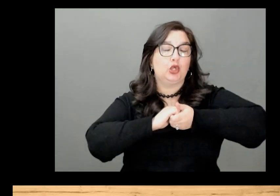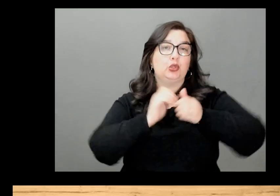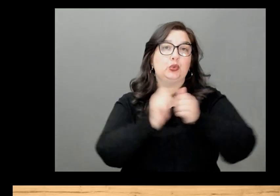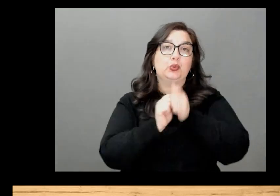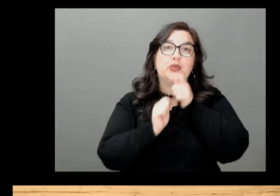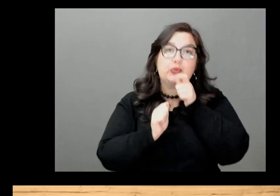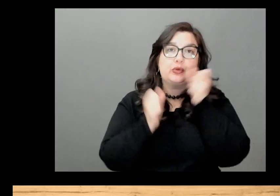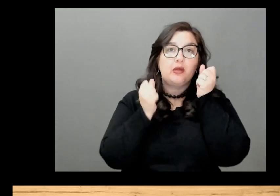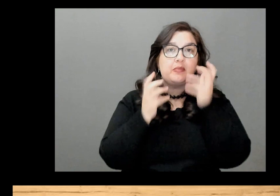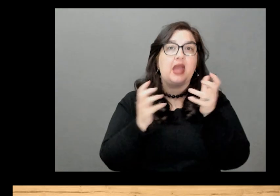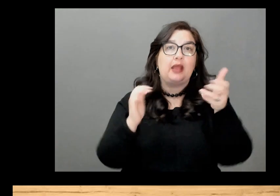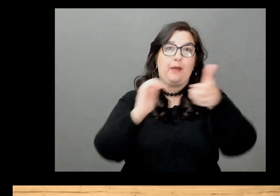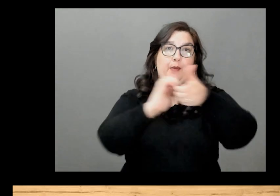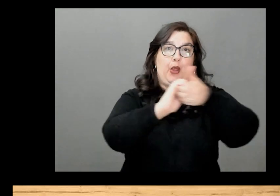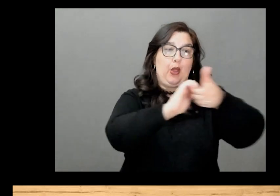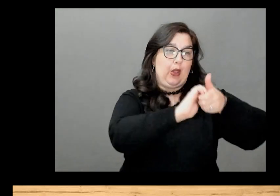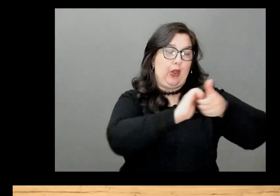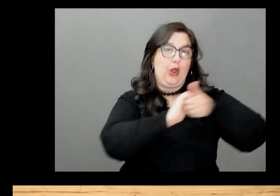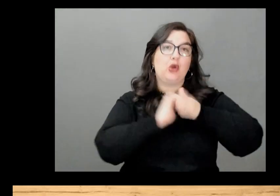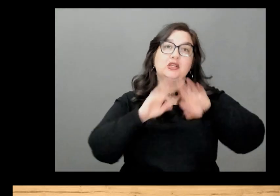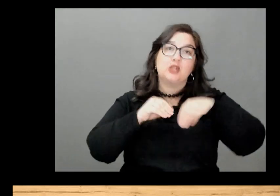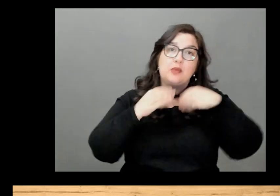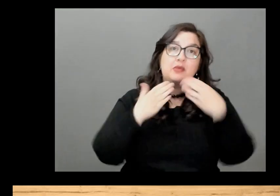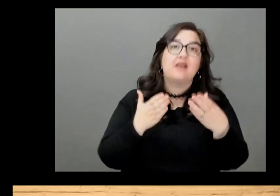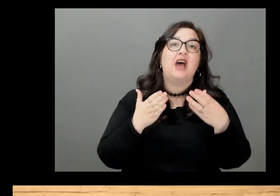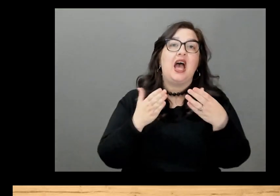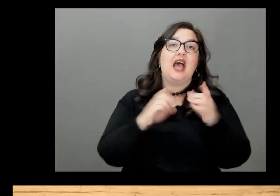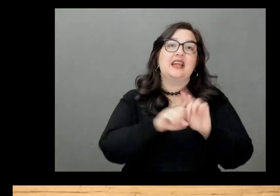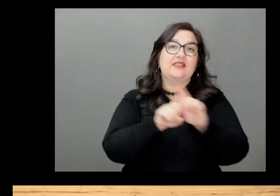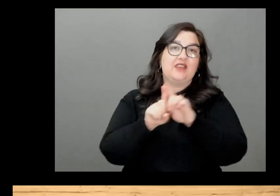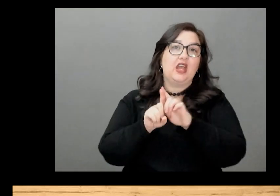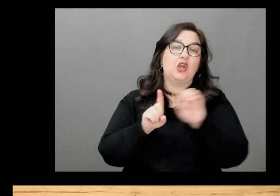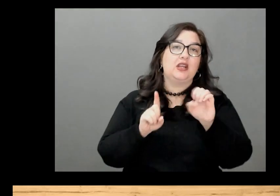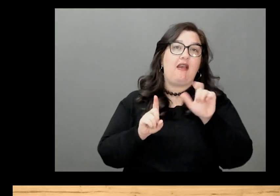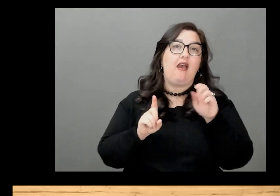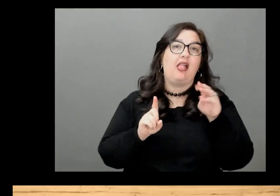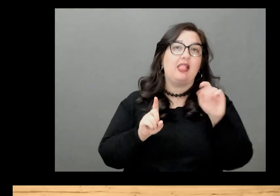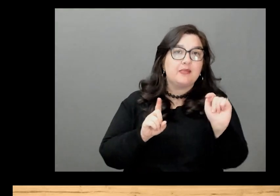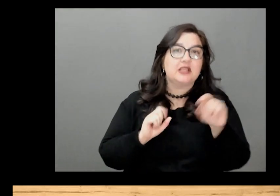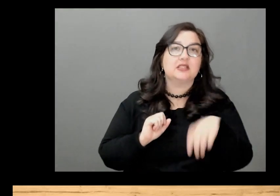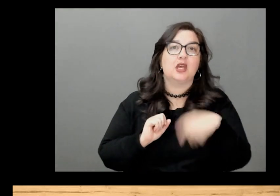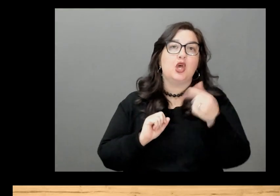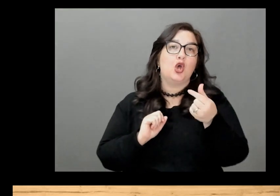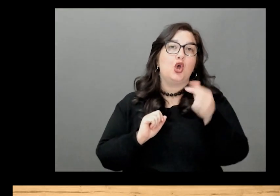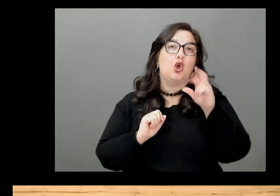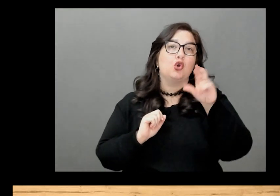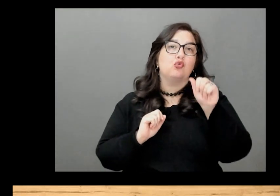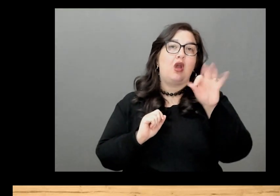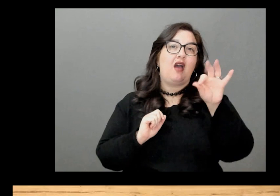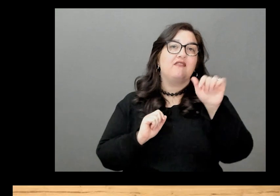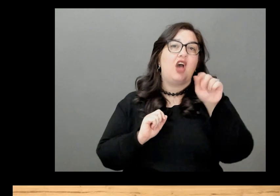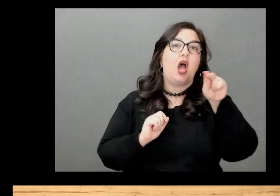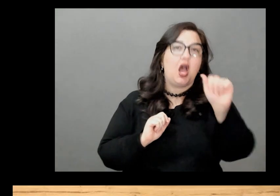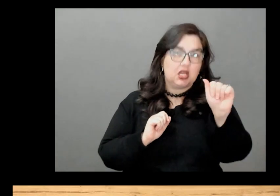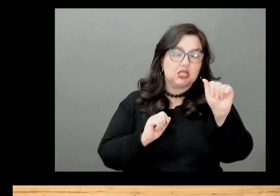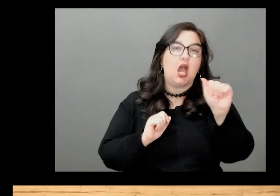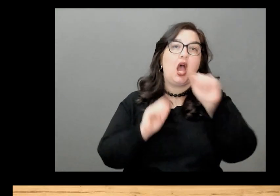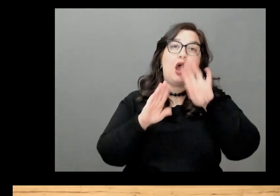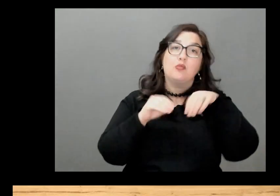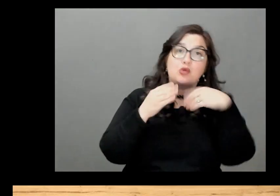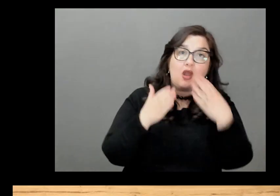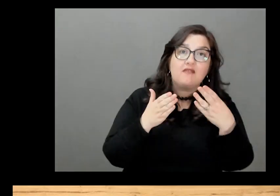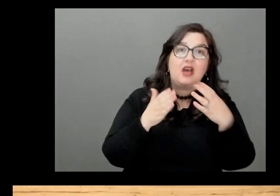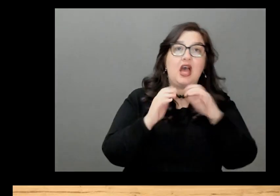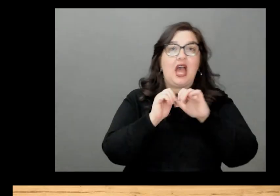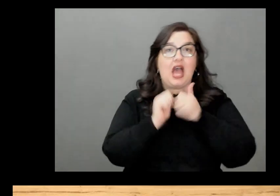a lot of our partners to provide this, and one of them is Grafana. And so Grafana provides gives us a means of having